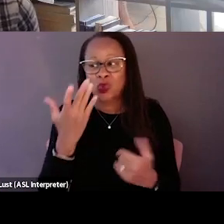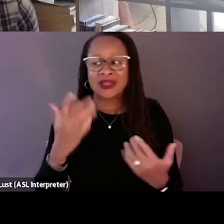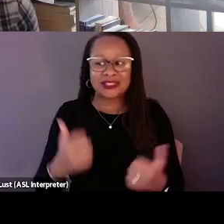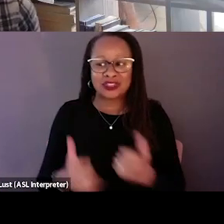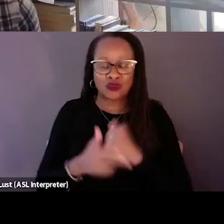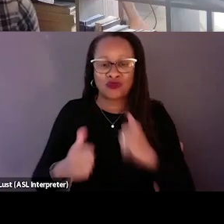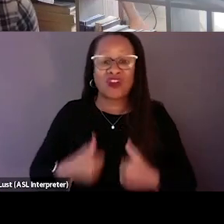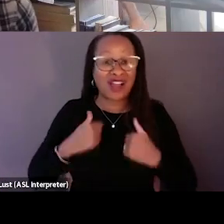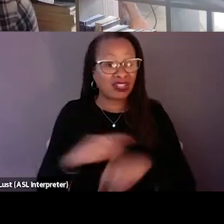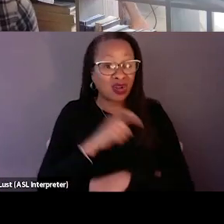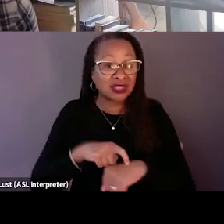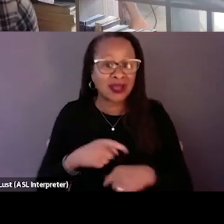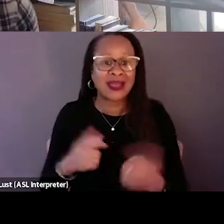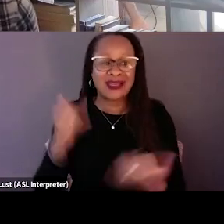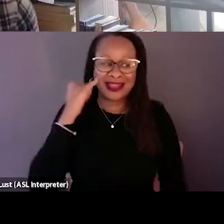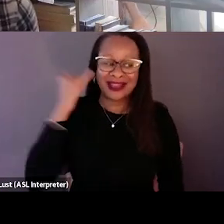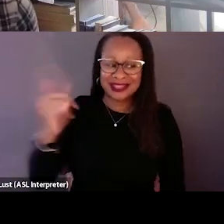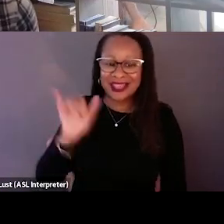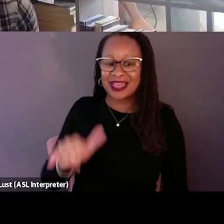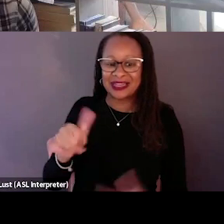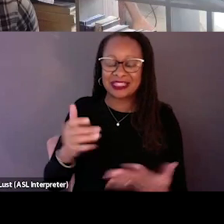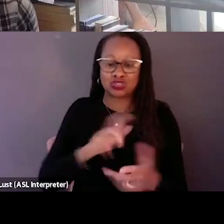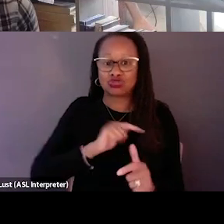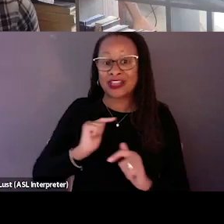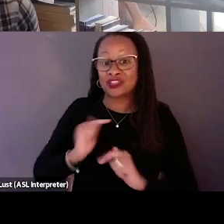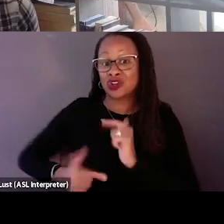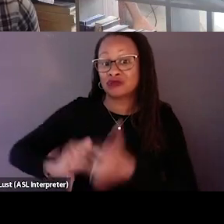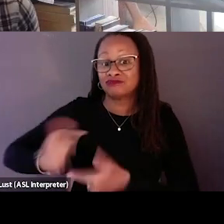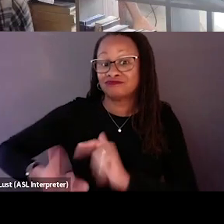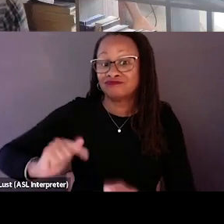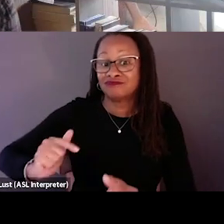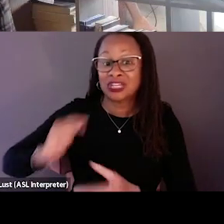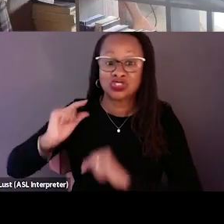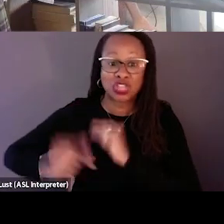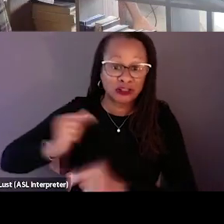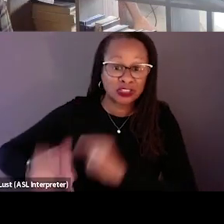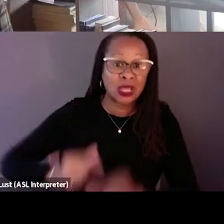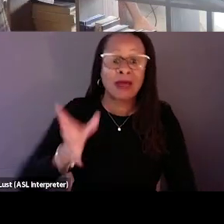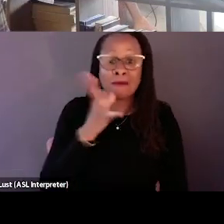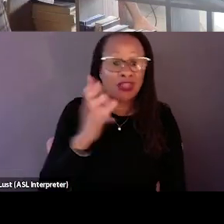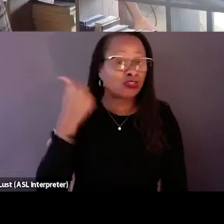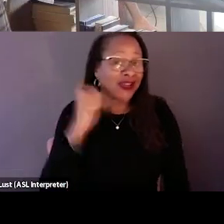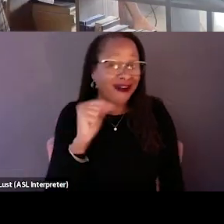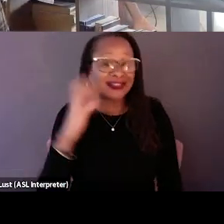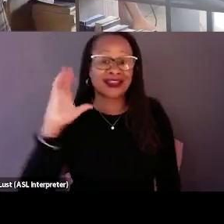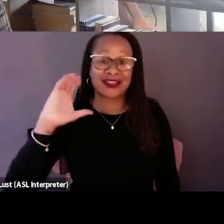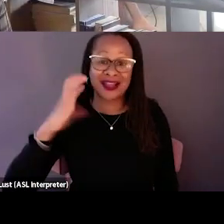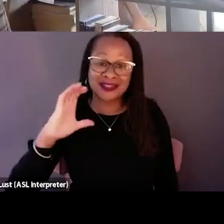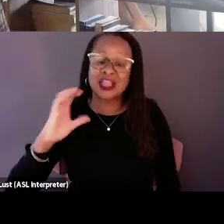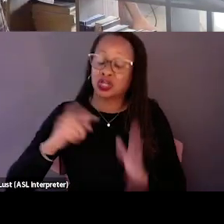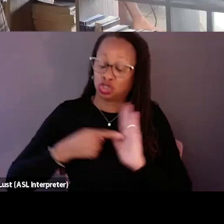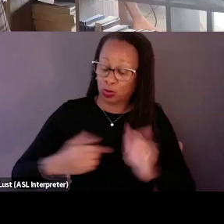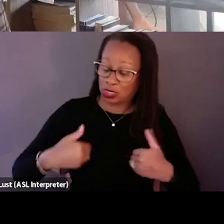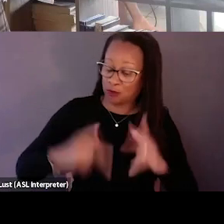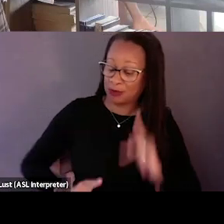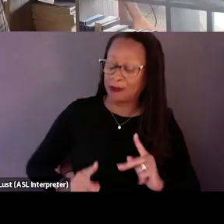this idea of it being transferred from generation to generation. Mothers, aunts, cousins showing younger